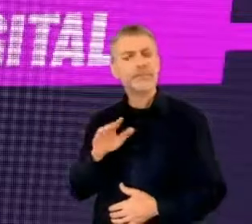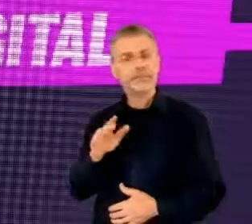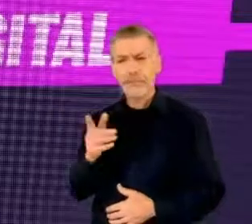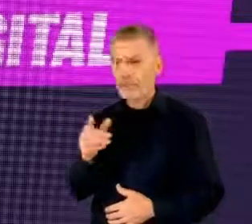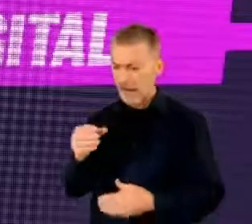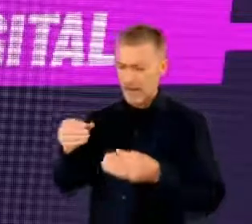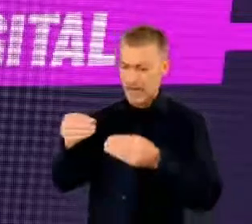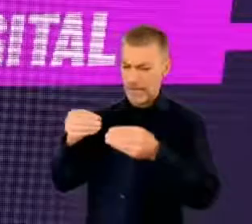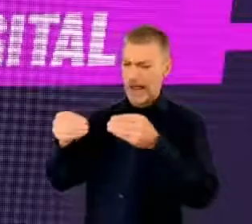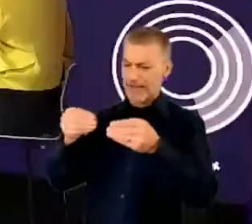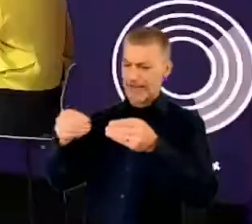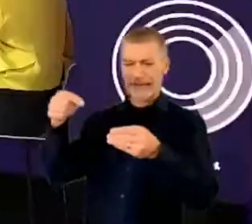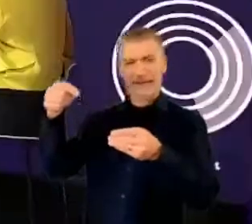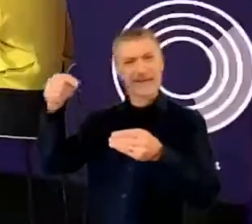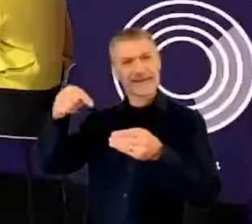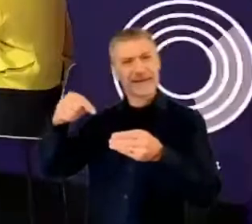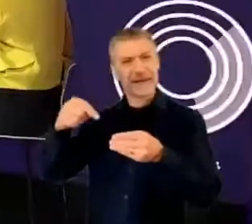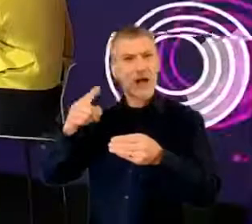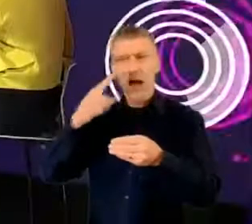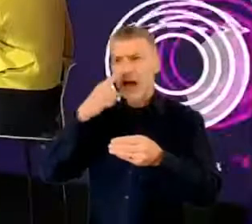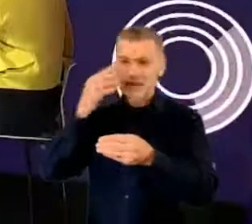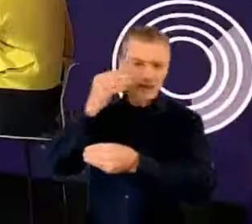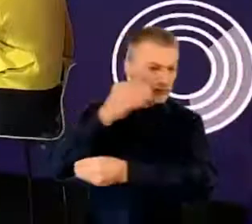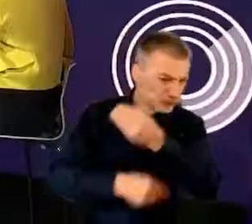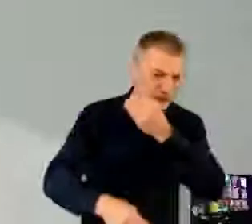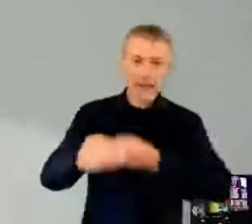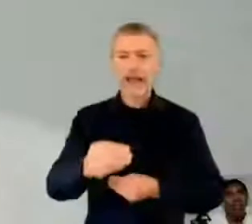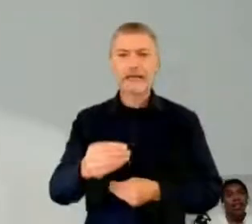will break down more easily?